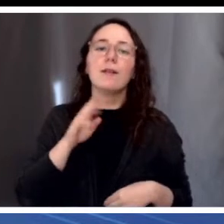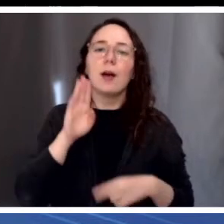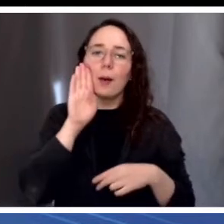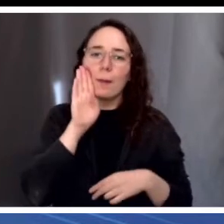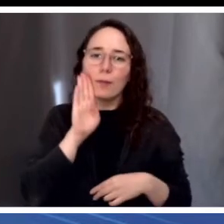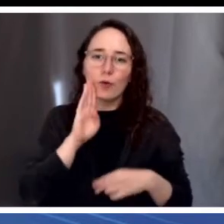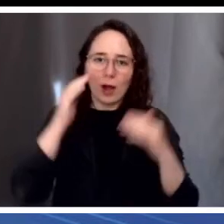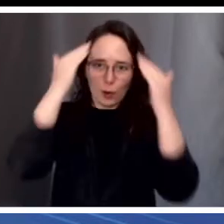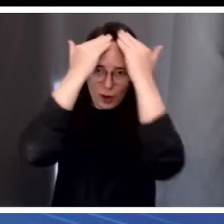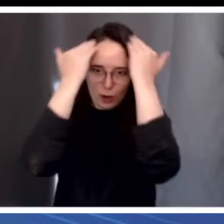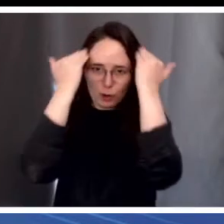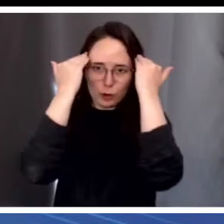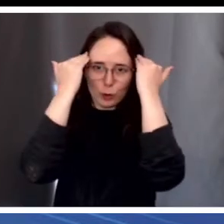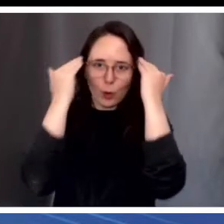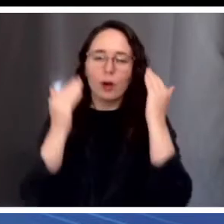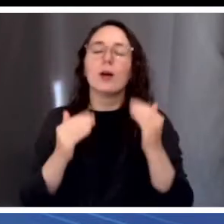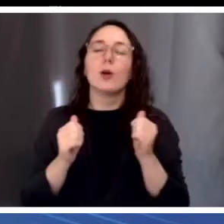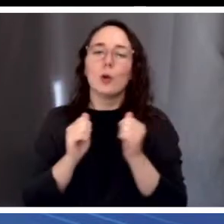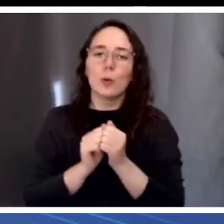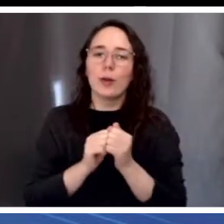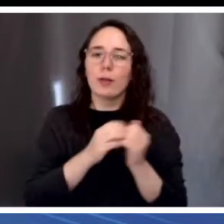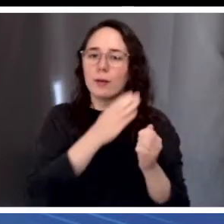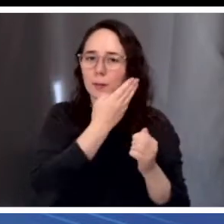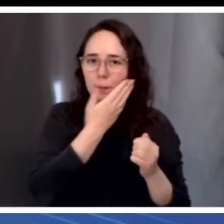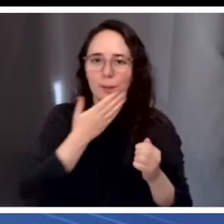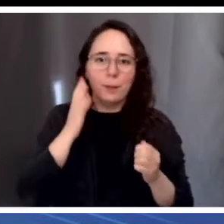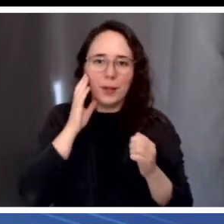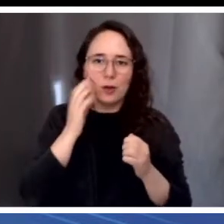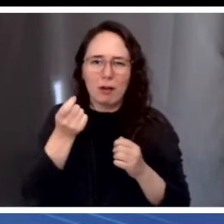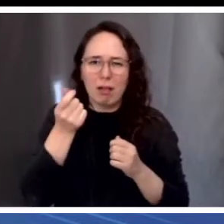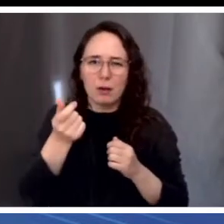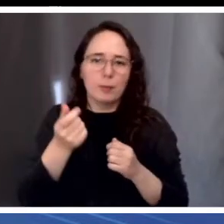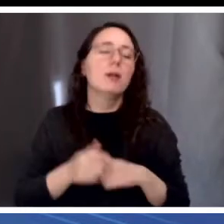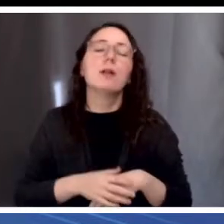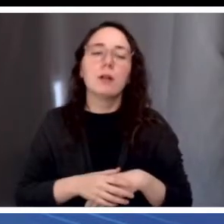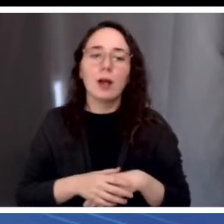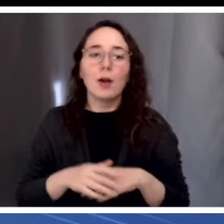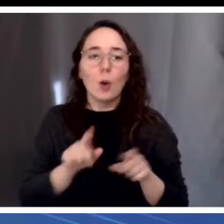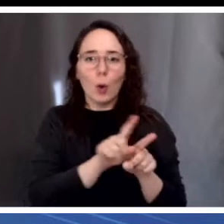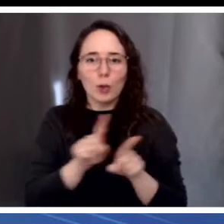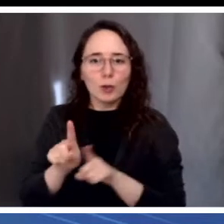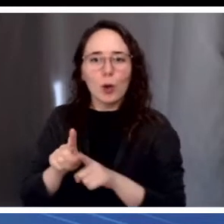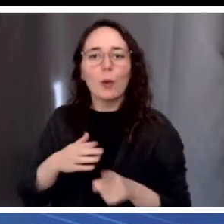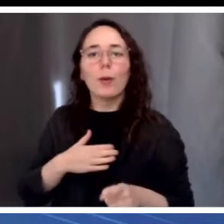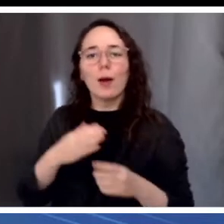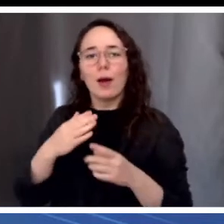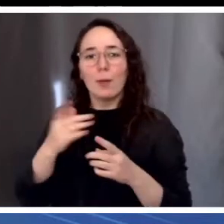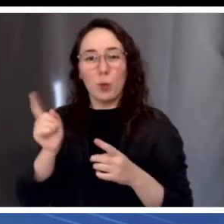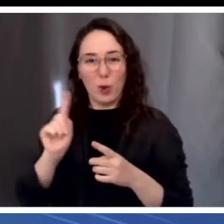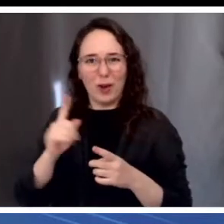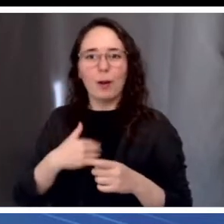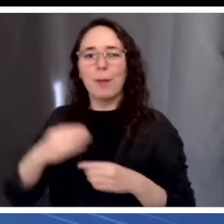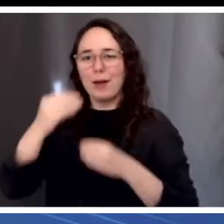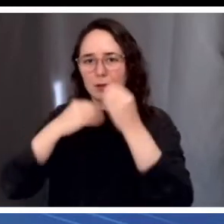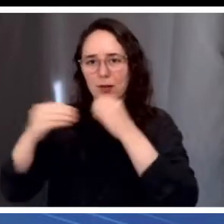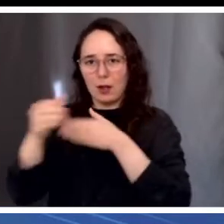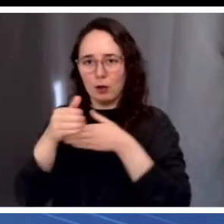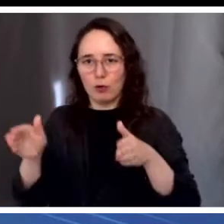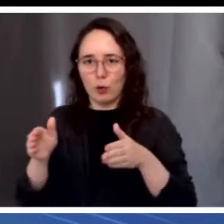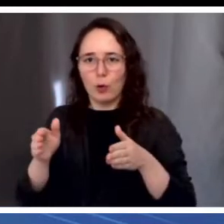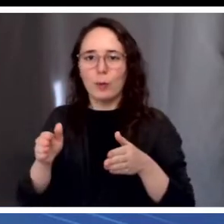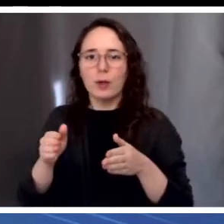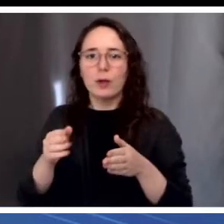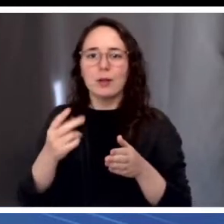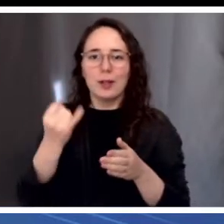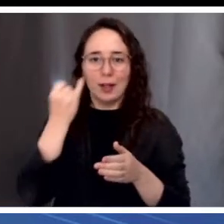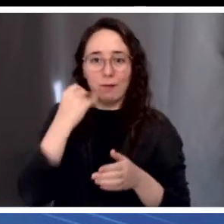face and I'm in my dining room. So you can see a little bit of my living room over my right shoulder with some windows